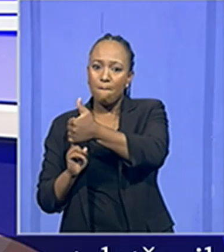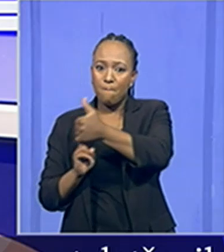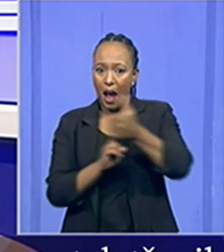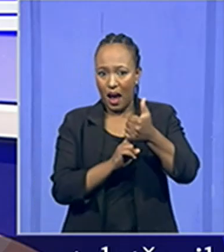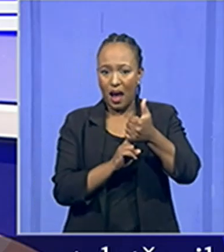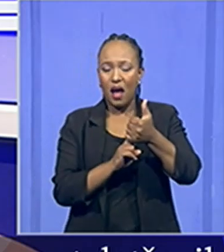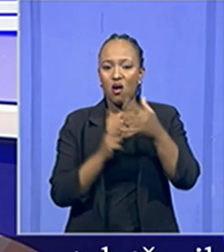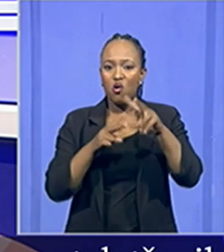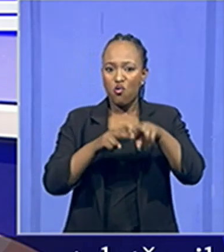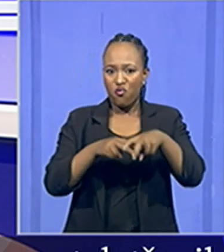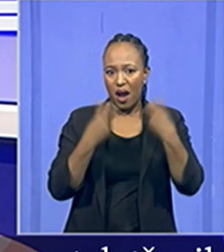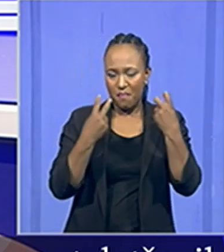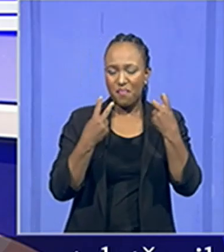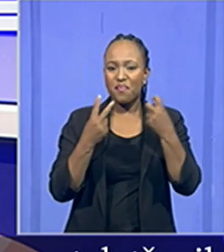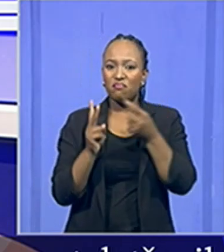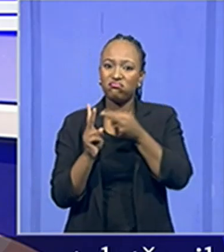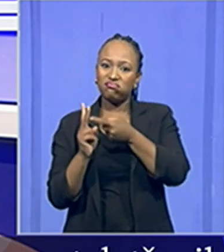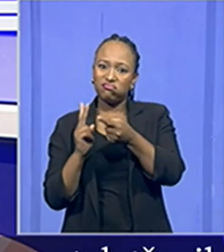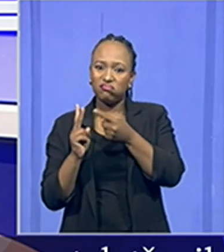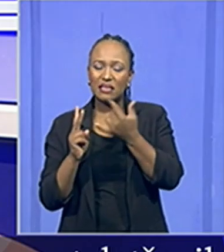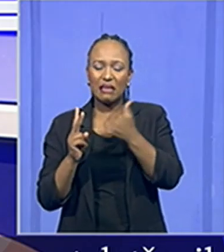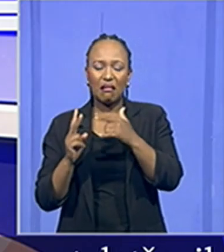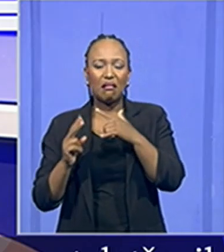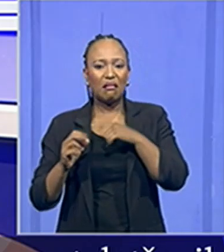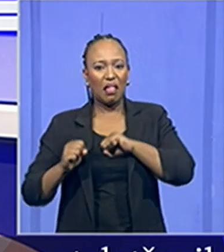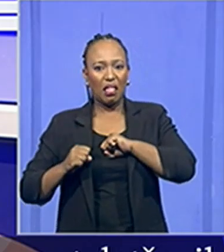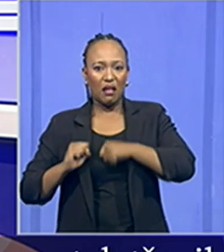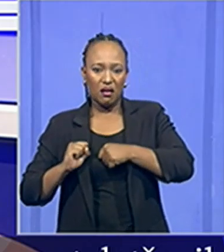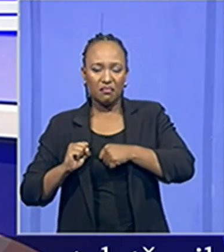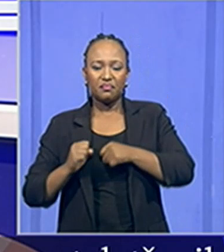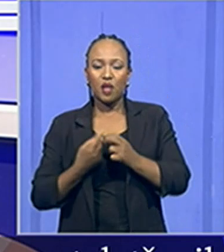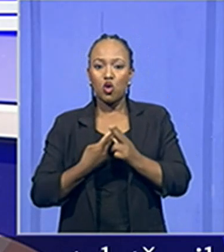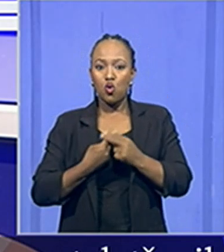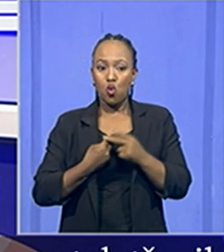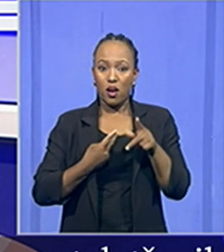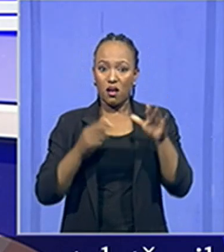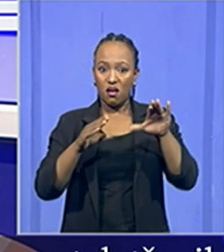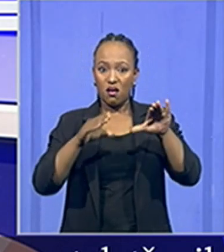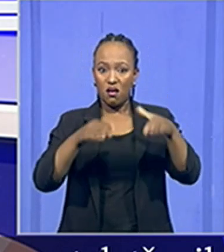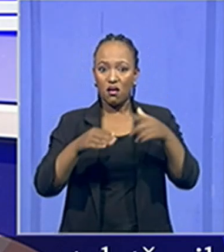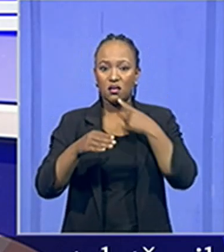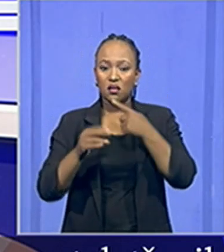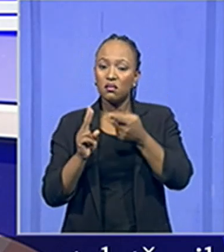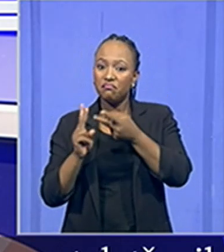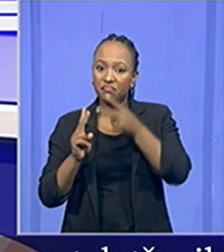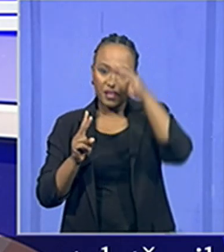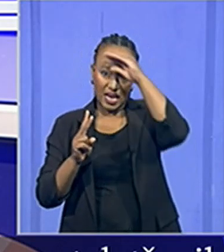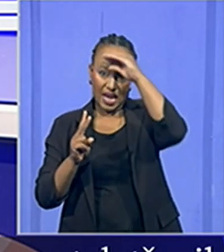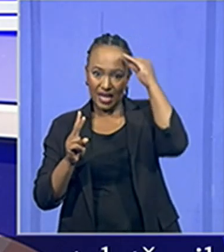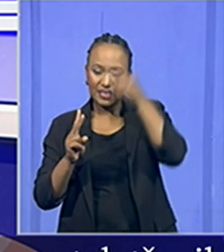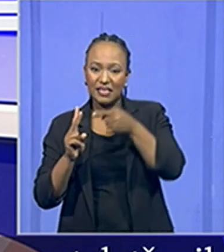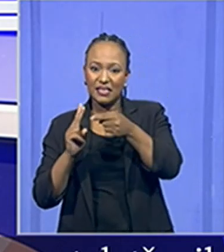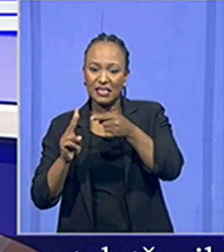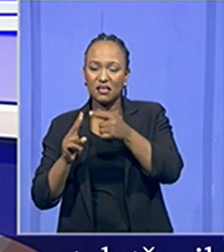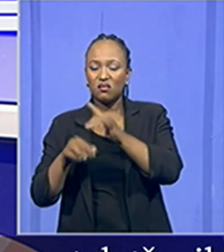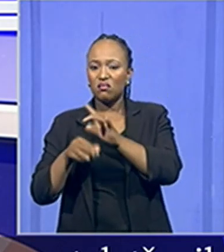ya Limpopo ba sa amilwe gampo ke tiragalo yeo. Hospesa e re e boledišane le baoki bao go latela tiragalo ya go garola matswalo